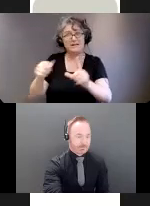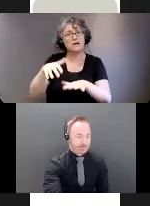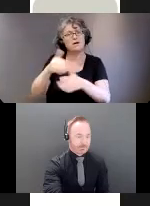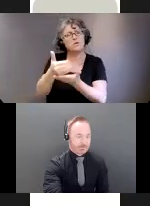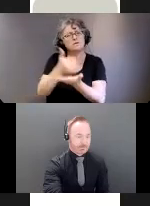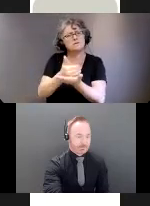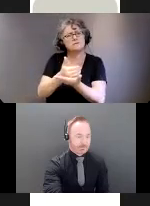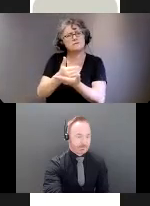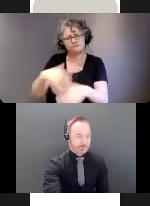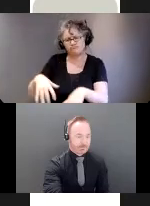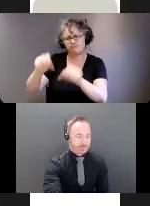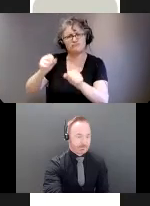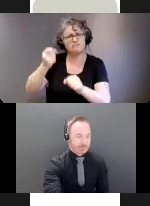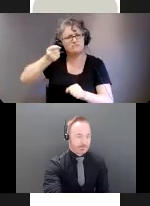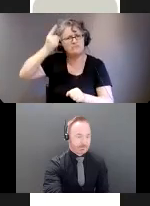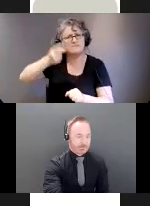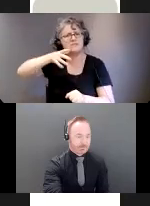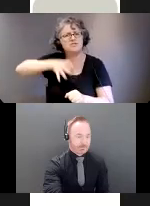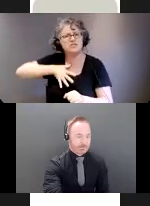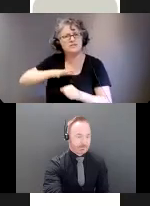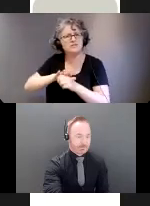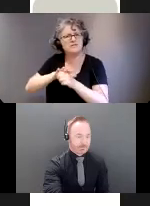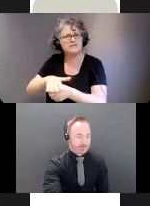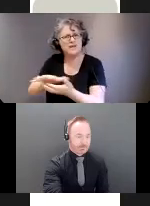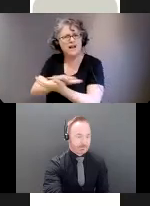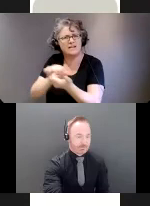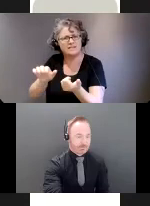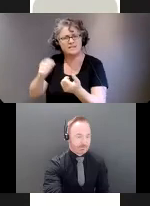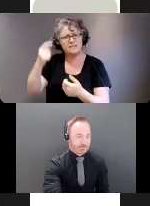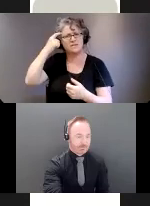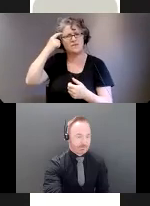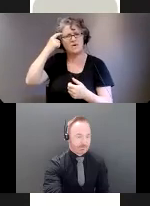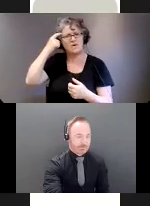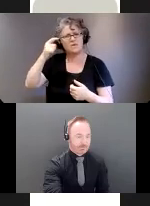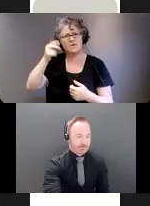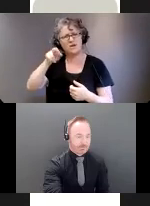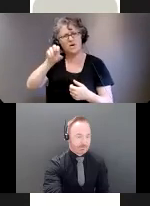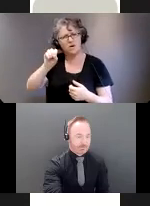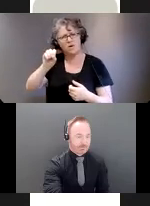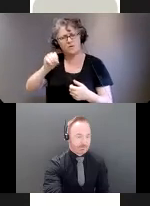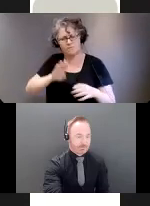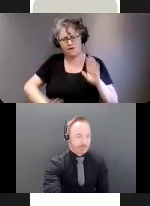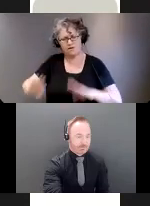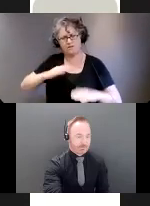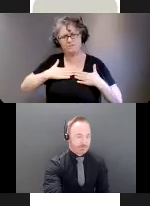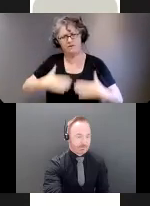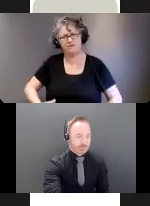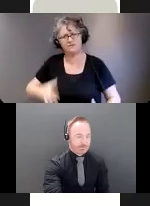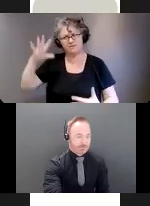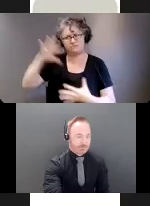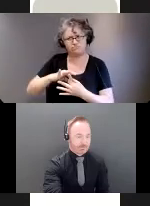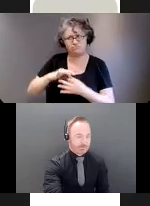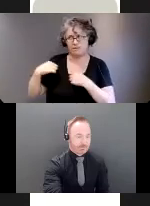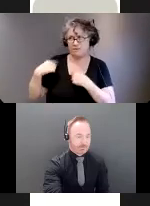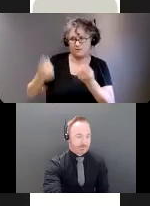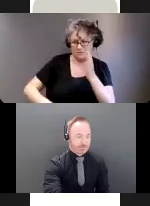to understanding gender-based violence and the neurobiology of gender-based violence across the lifespan. So